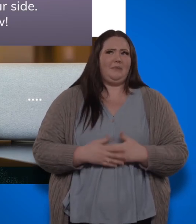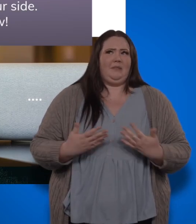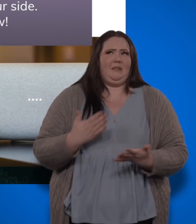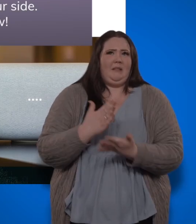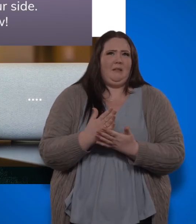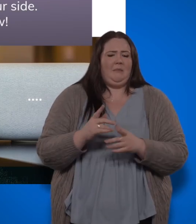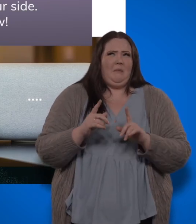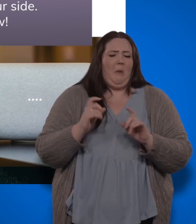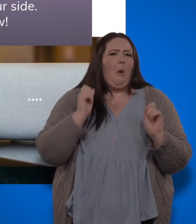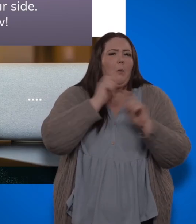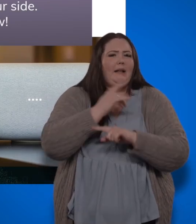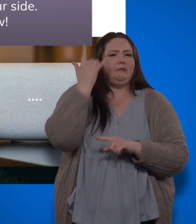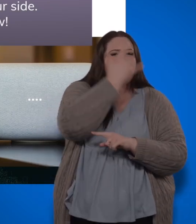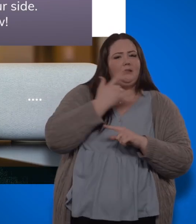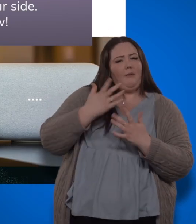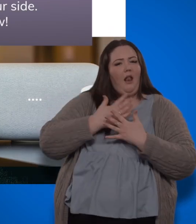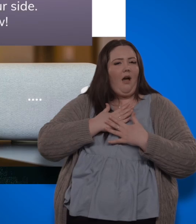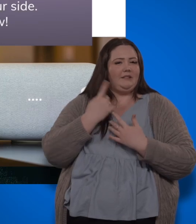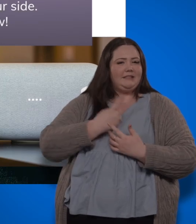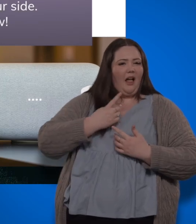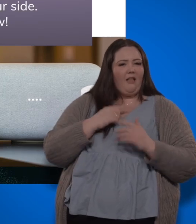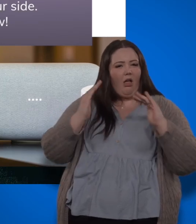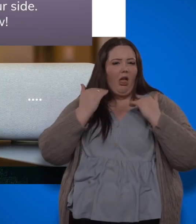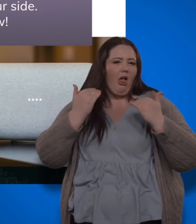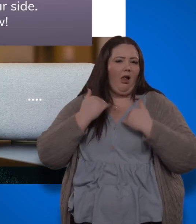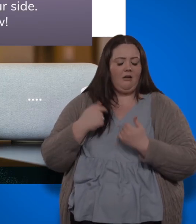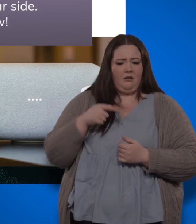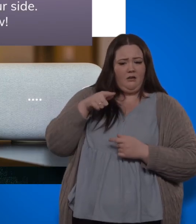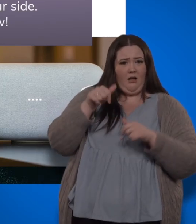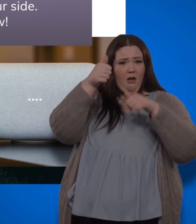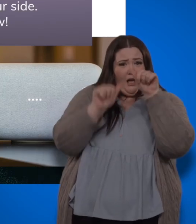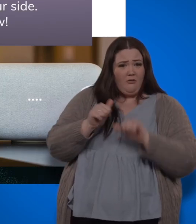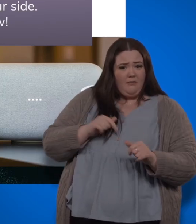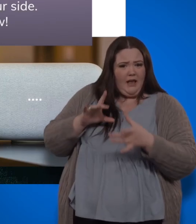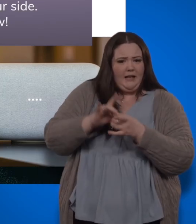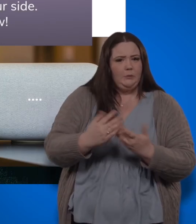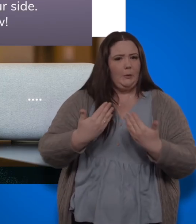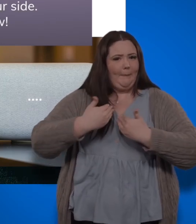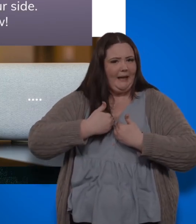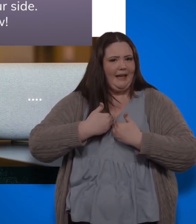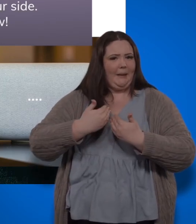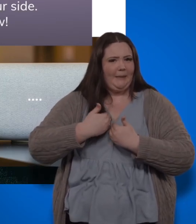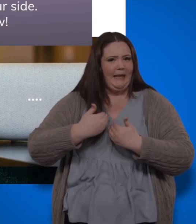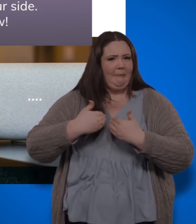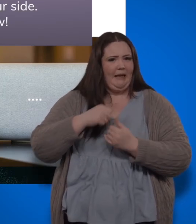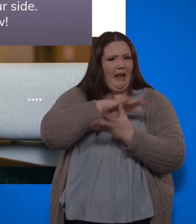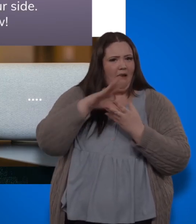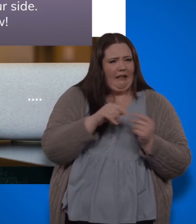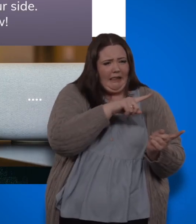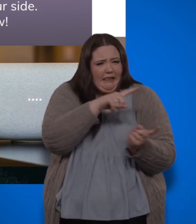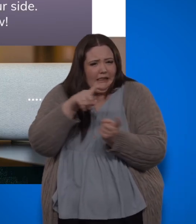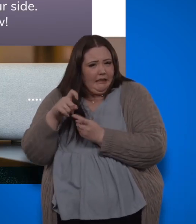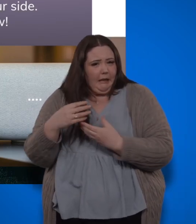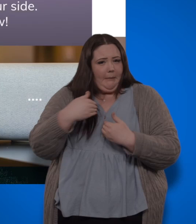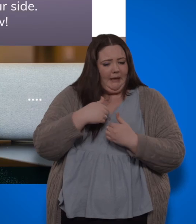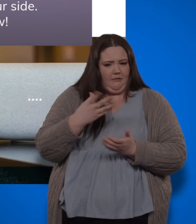on me, but it speaks back to me, and I can have, and what's more, it's incredibly friendly and caring and nice, and always